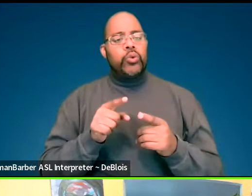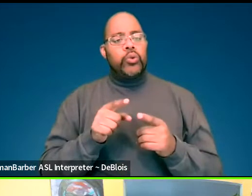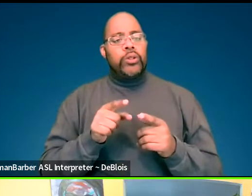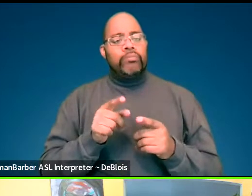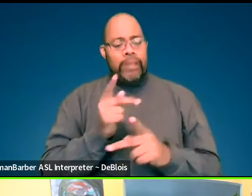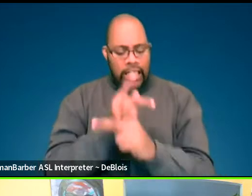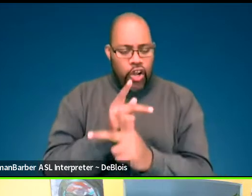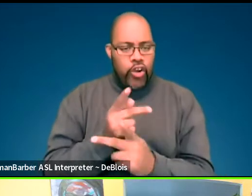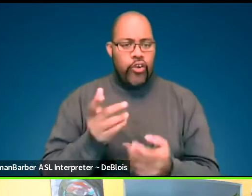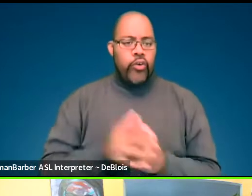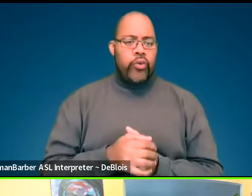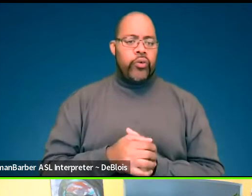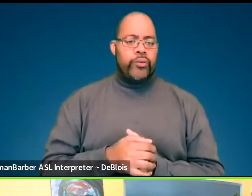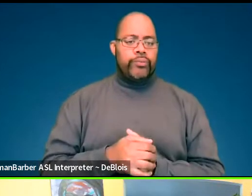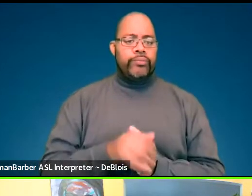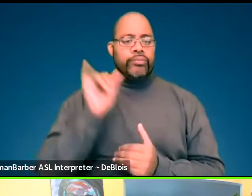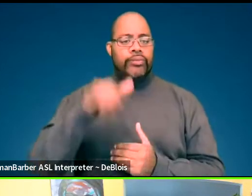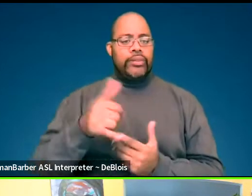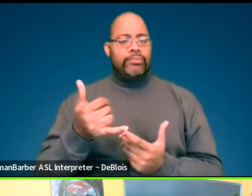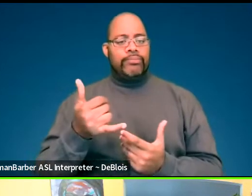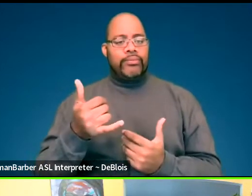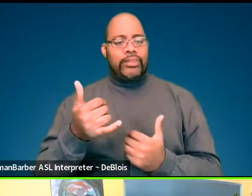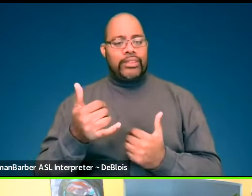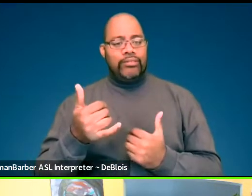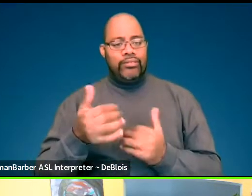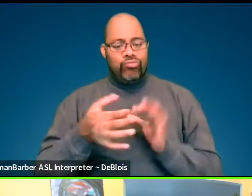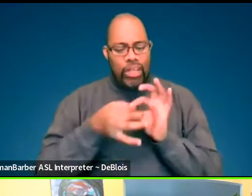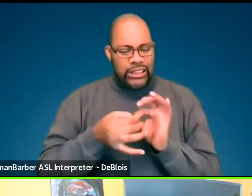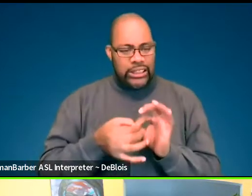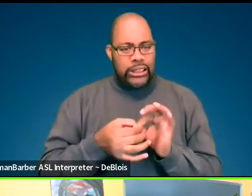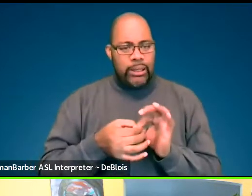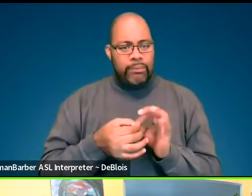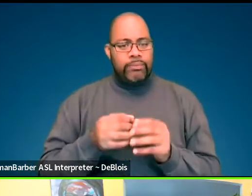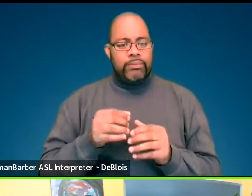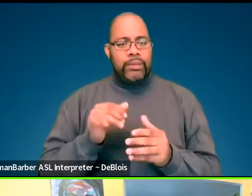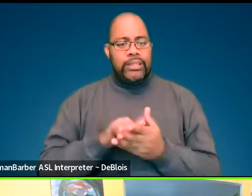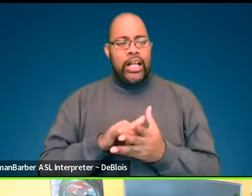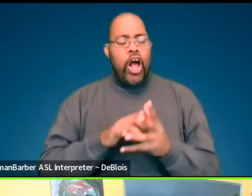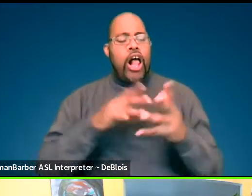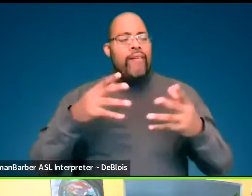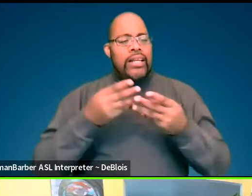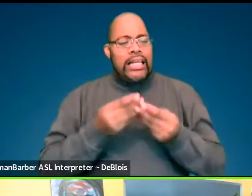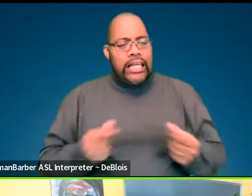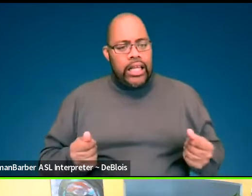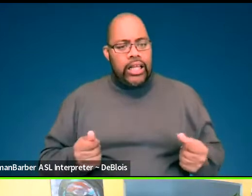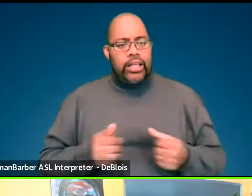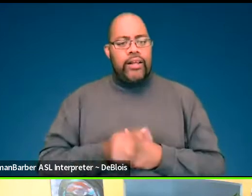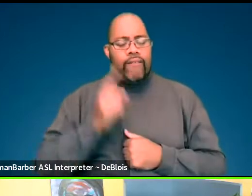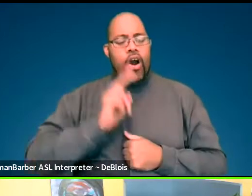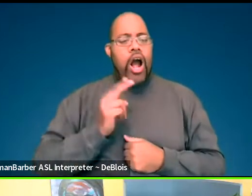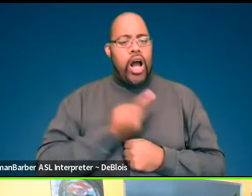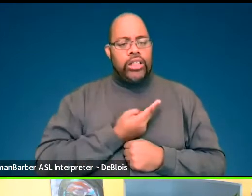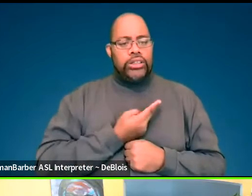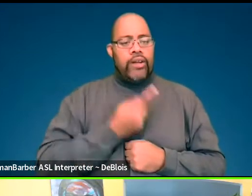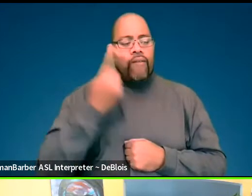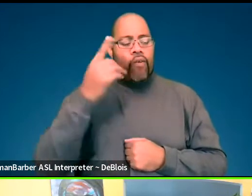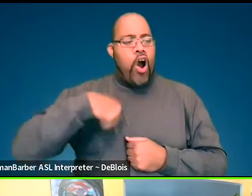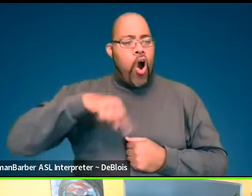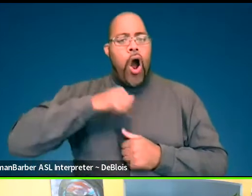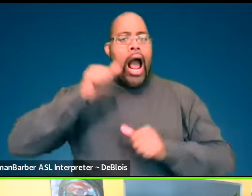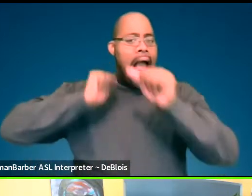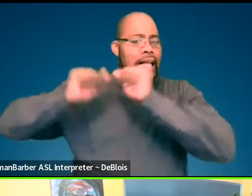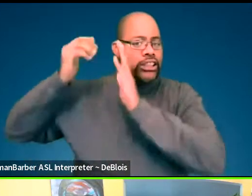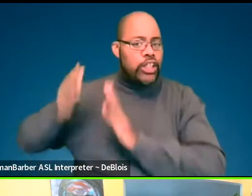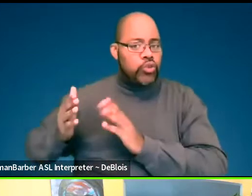to those precarious relationships do so much healing for us, for our